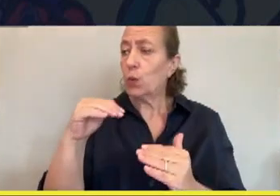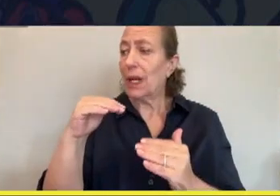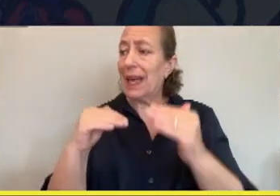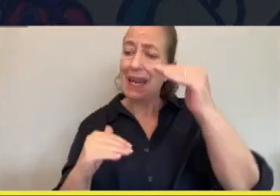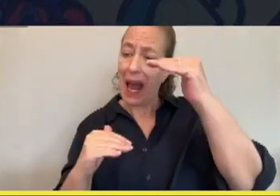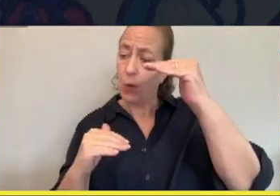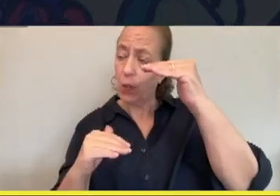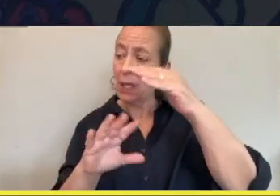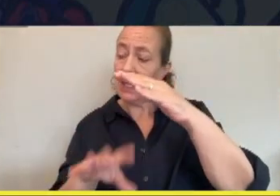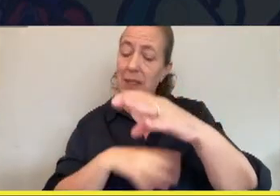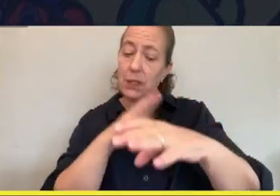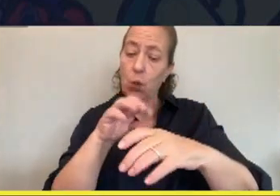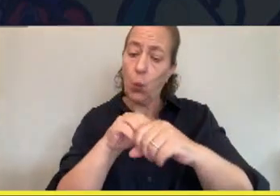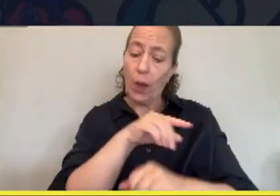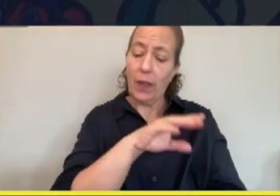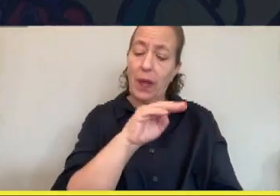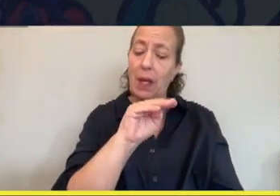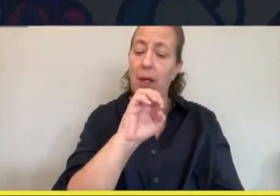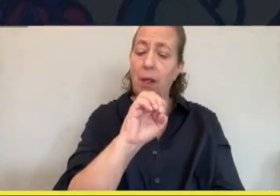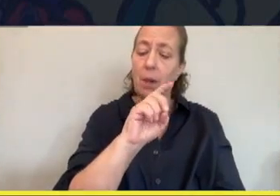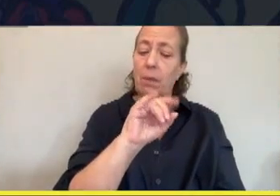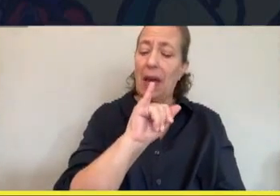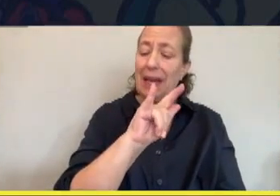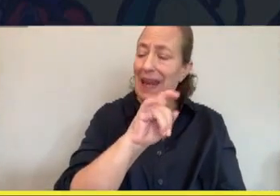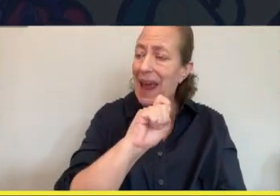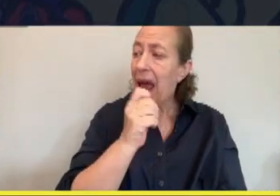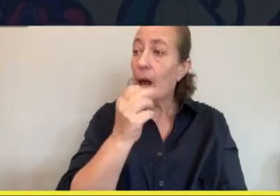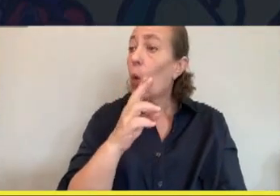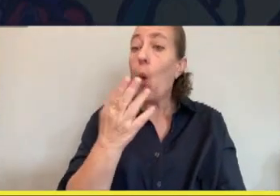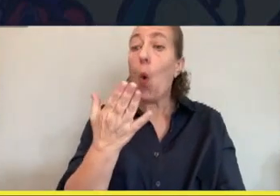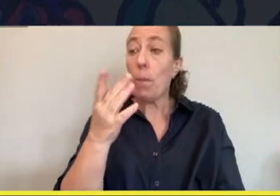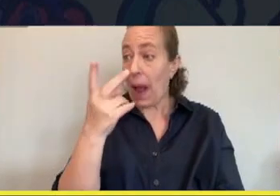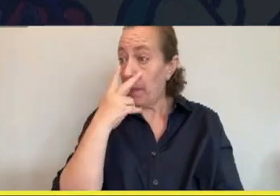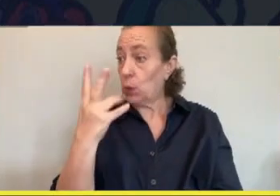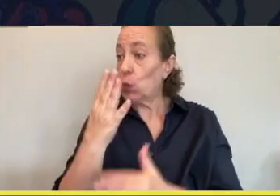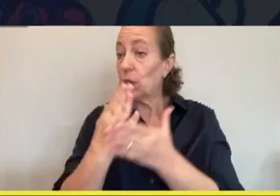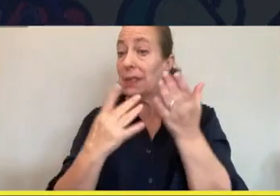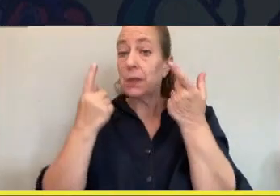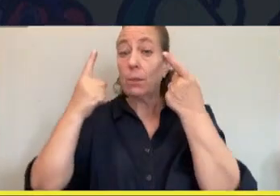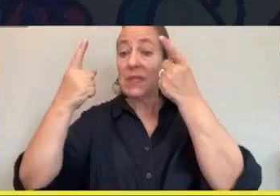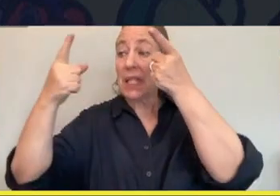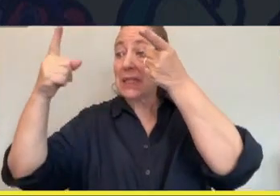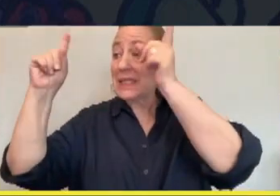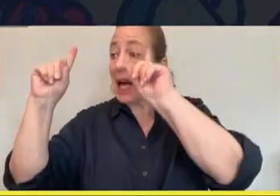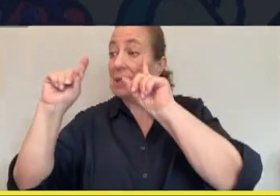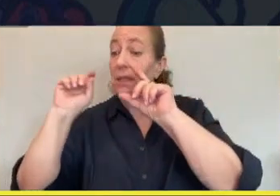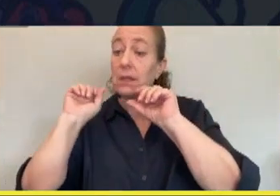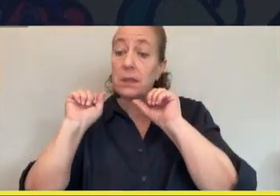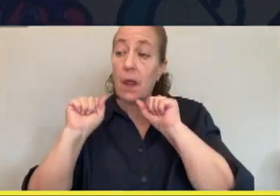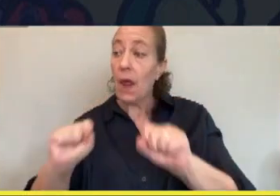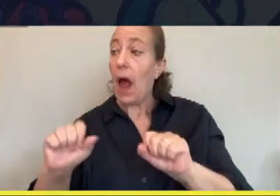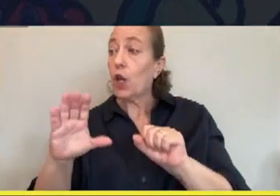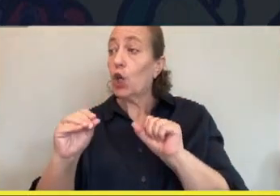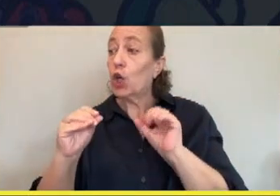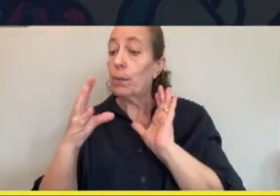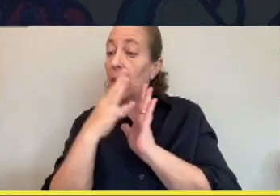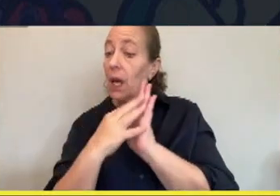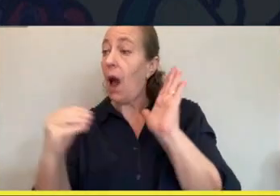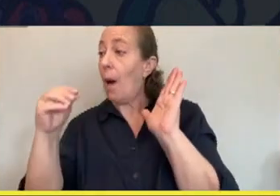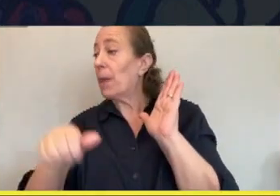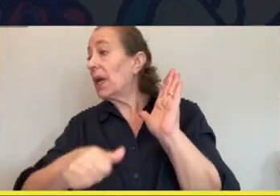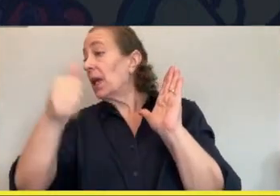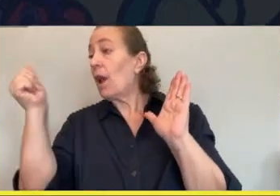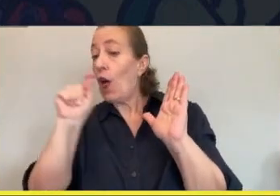or places where you see particular success that you think could be emulated. After all, it's run state by state. I just would love to get a focus